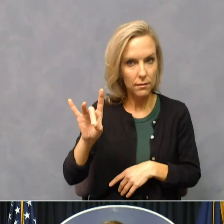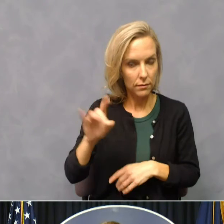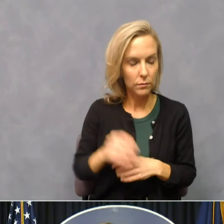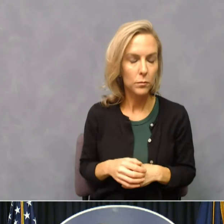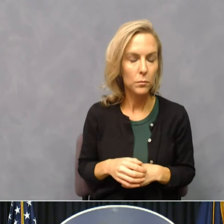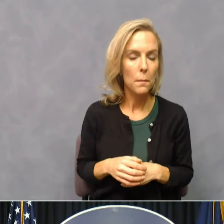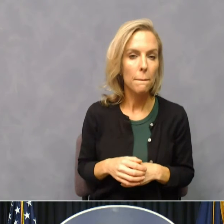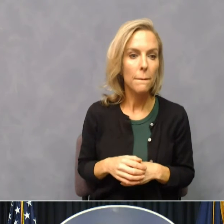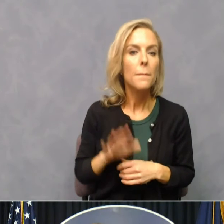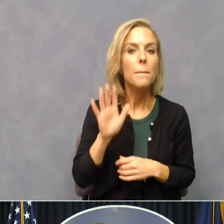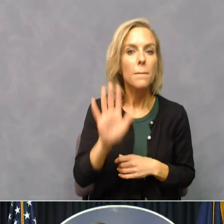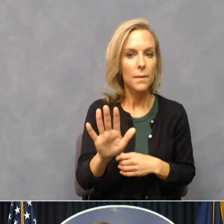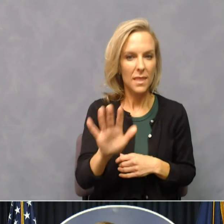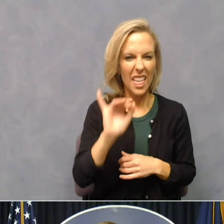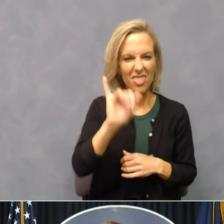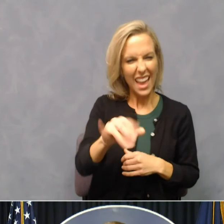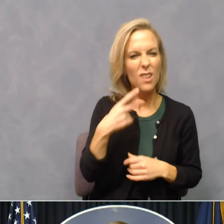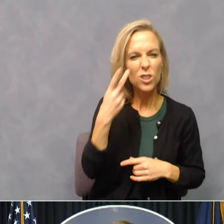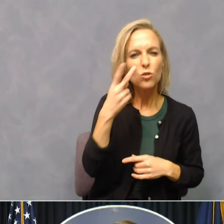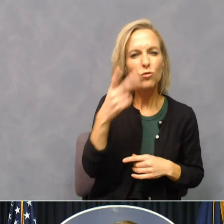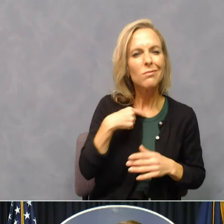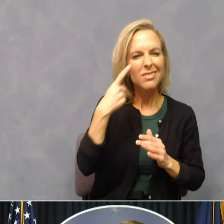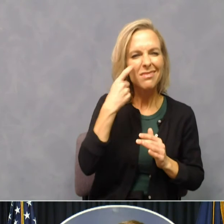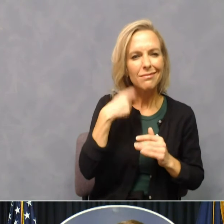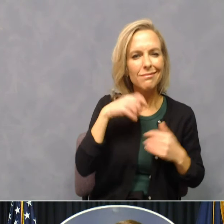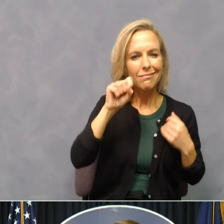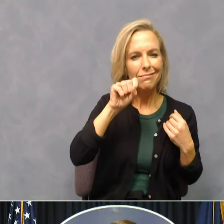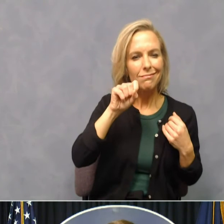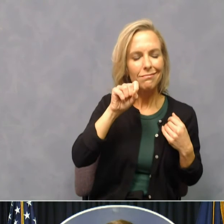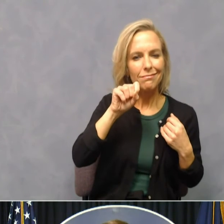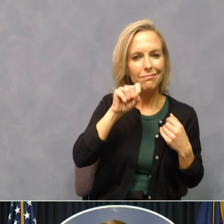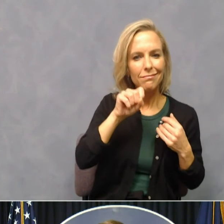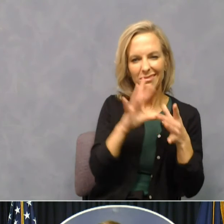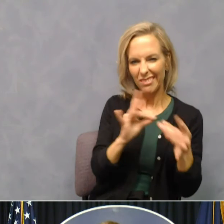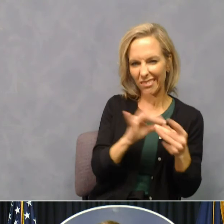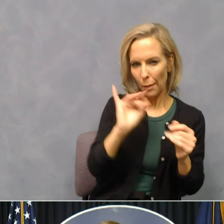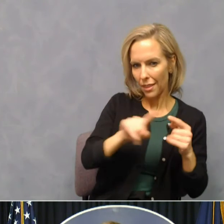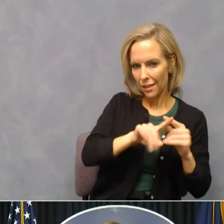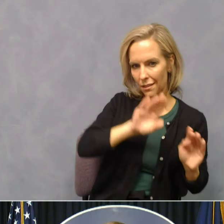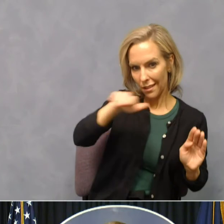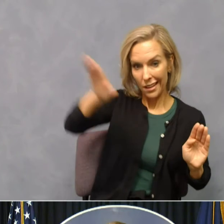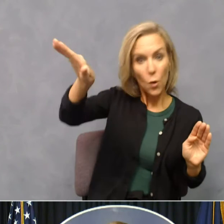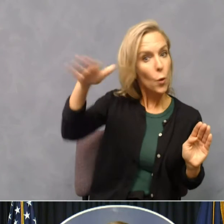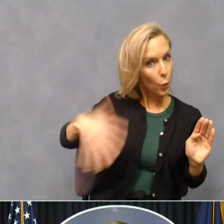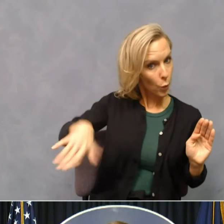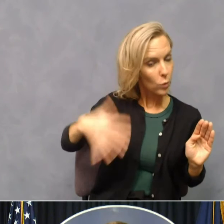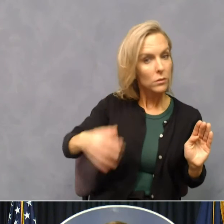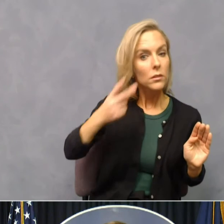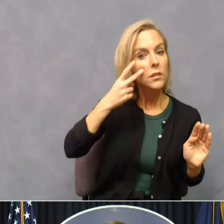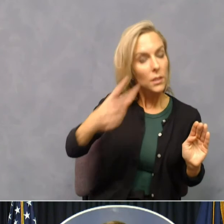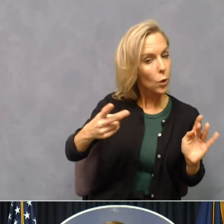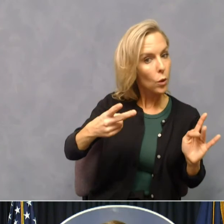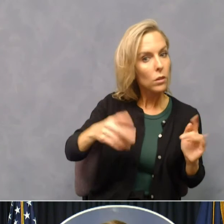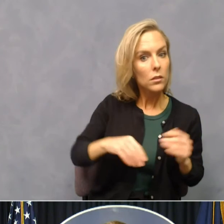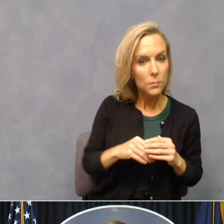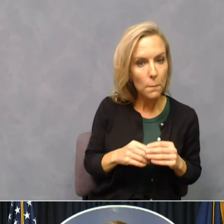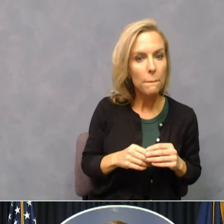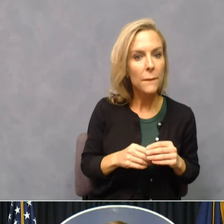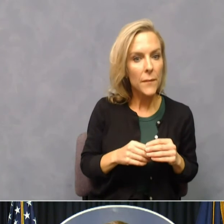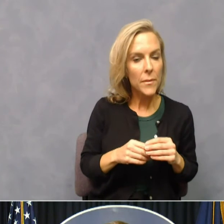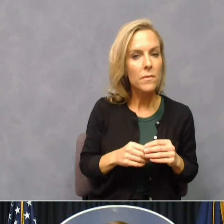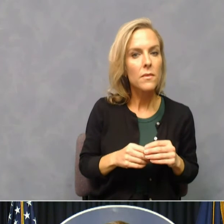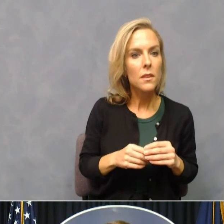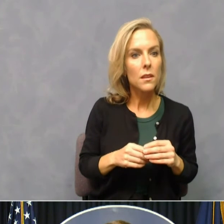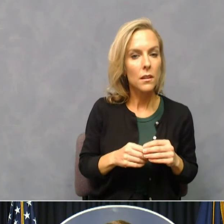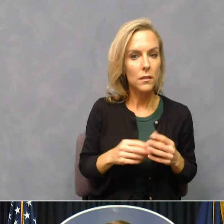okay, here's the stair-stepper chart. It's up. As you can see, it's pretty dramatic. And it looks a little overly